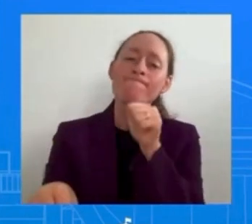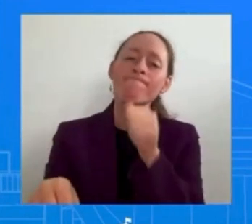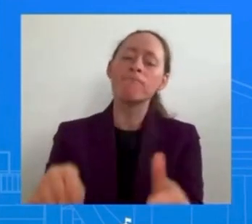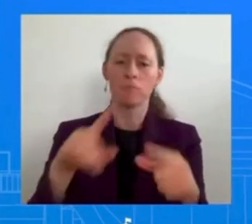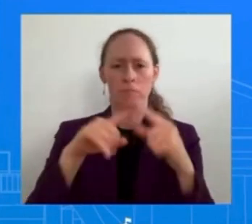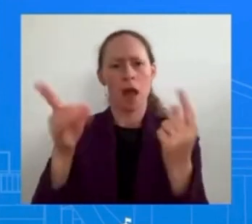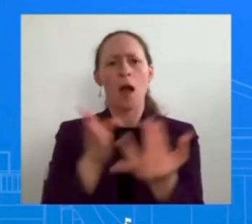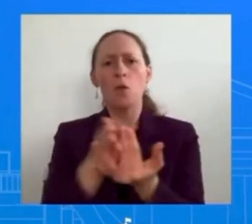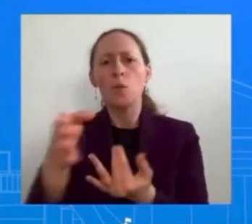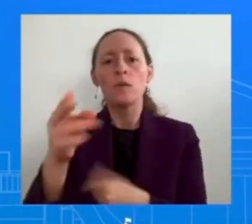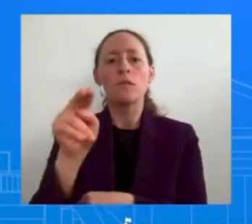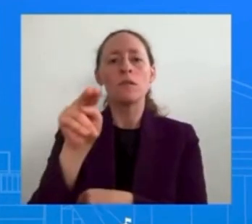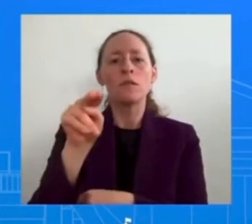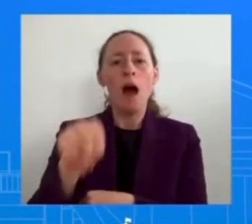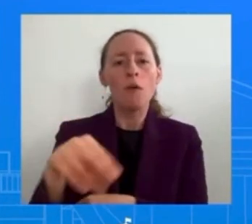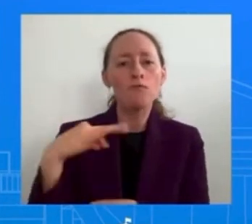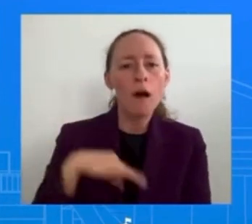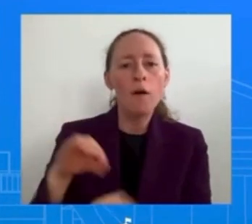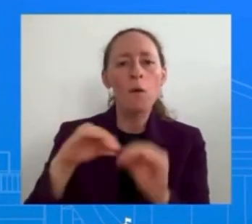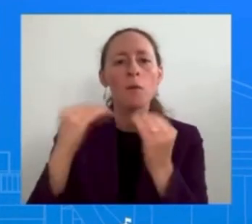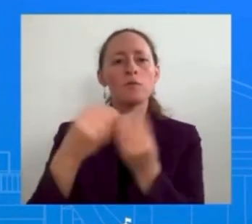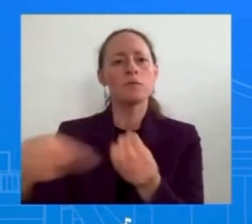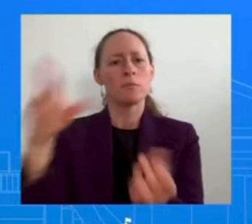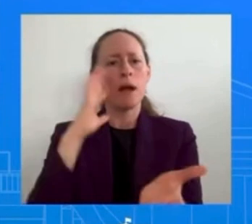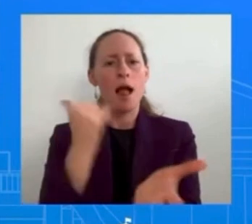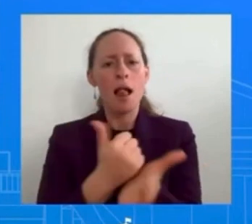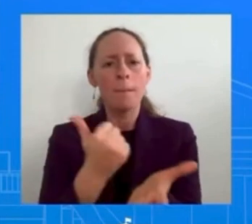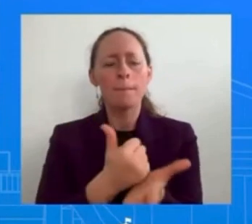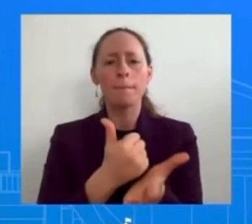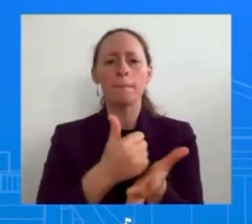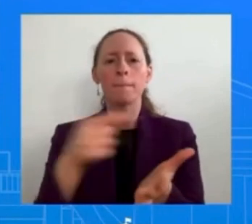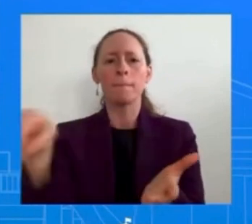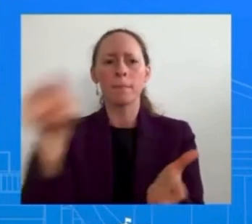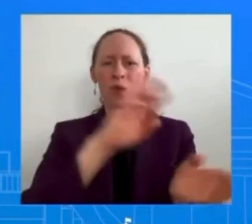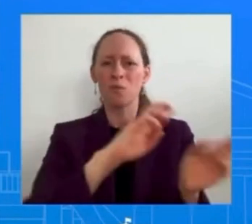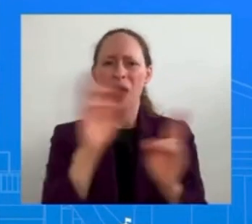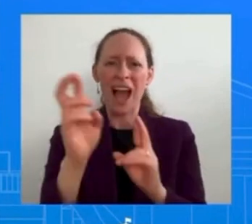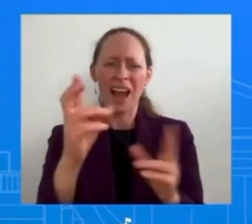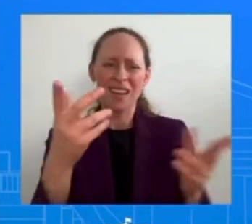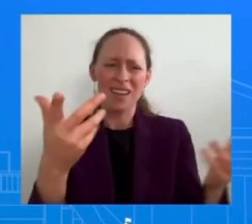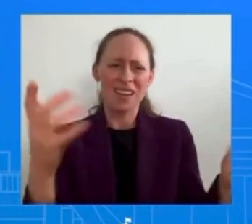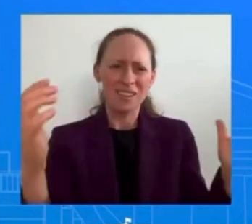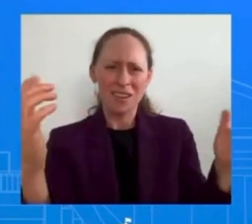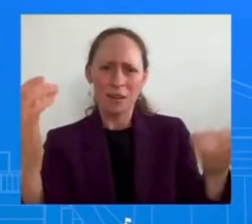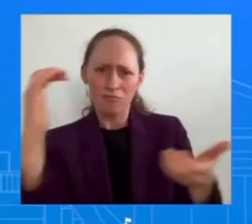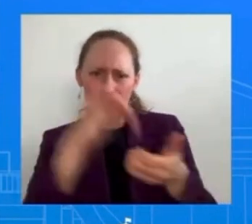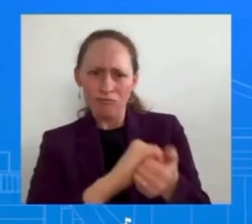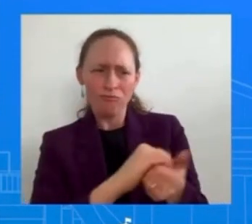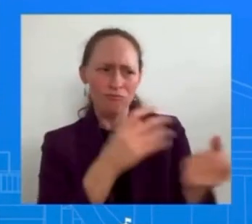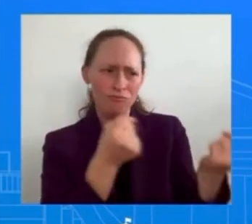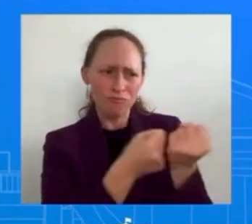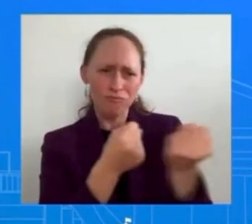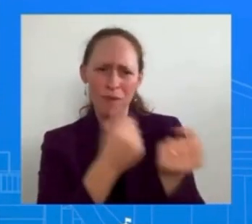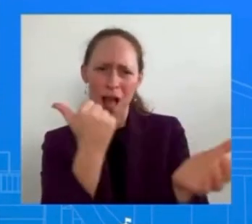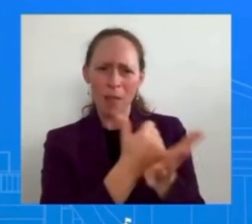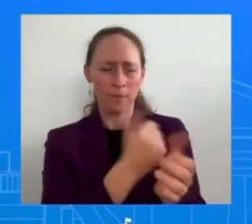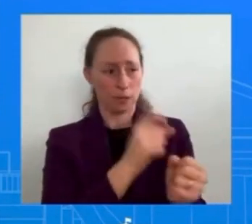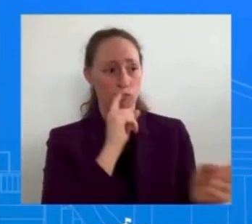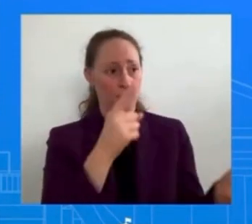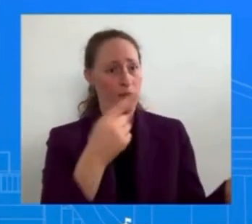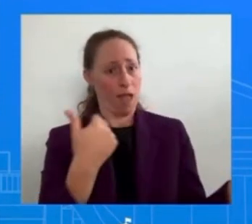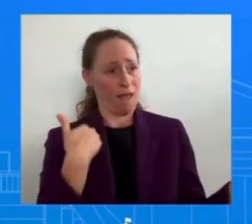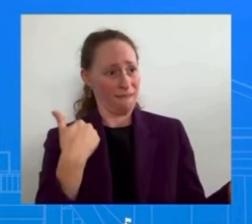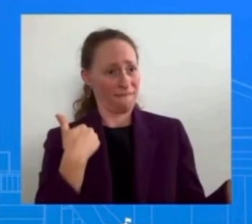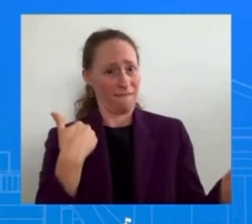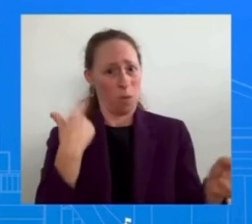to the state so we can make sure that everybody has their cases managed in a way that helps them meet any of the unmet needs